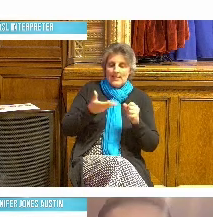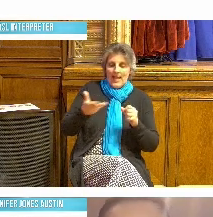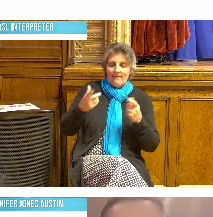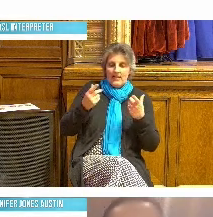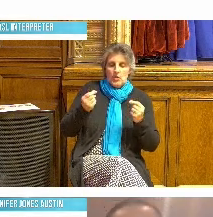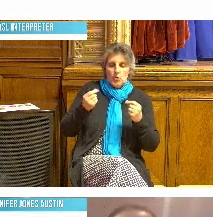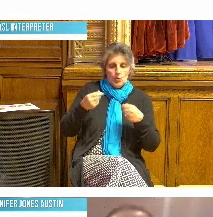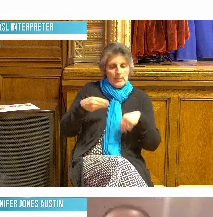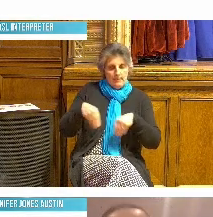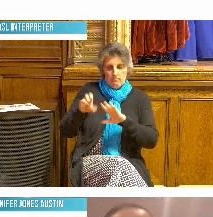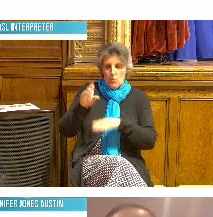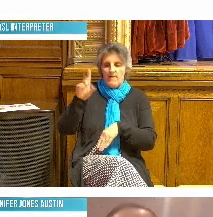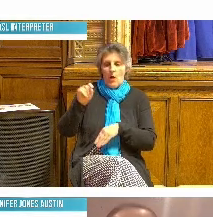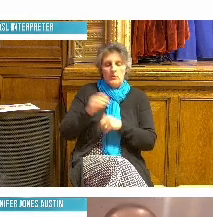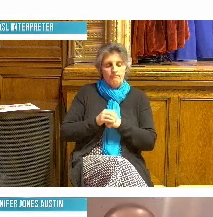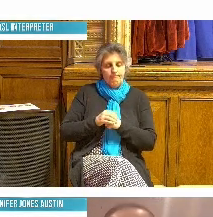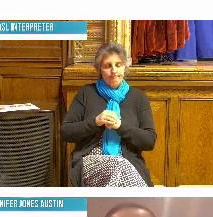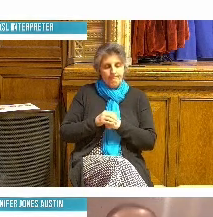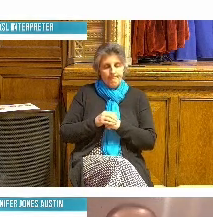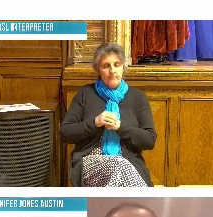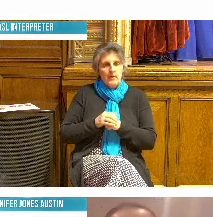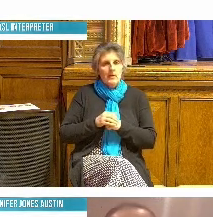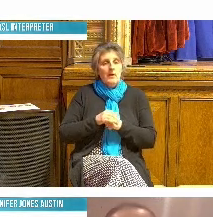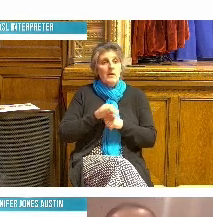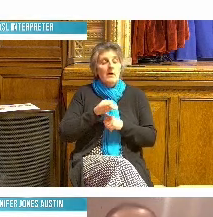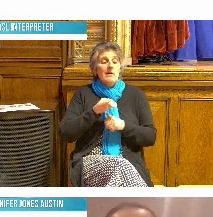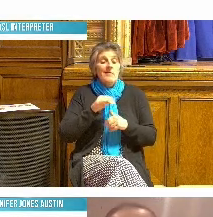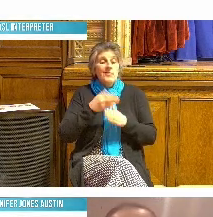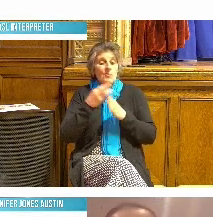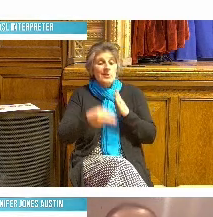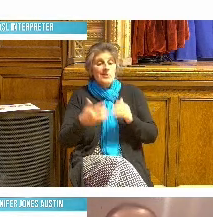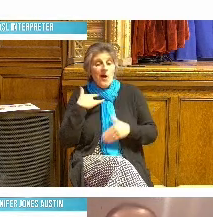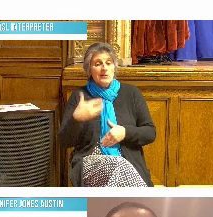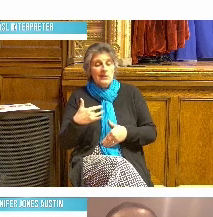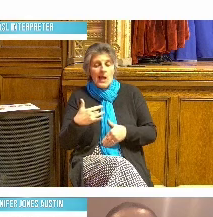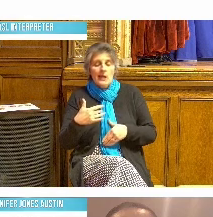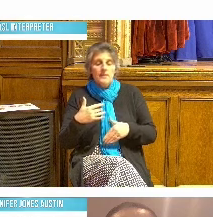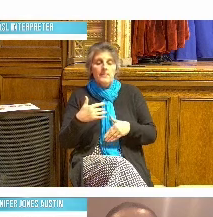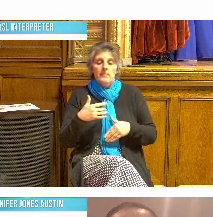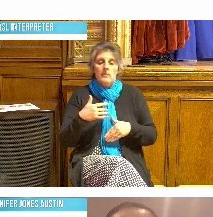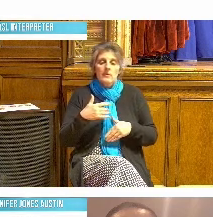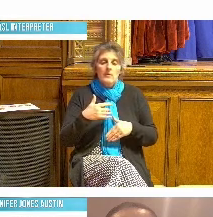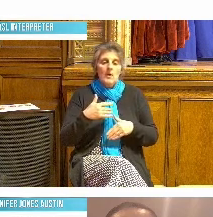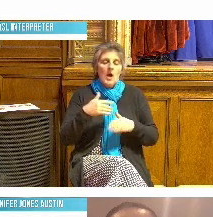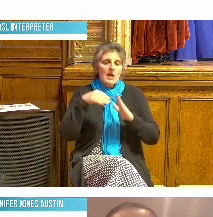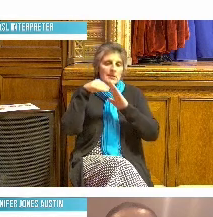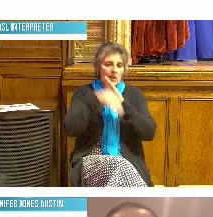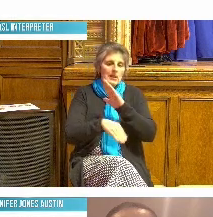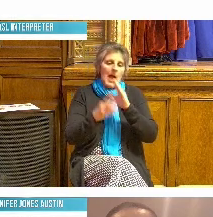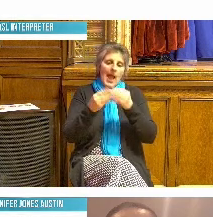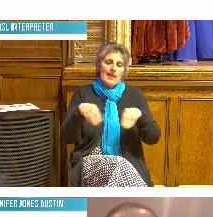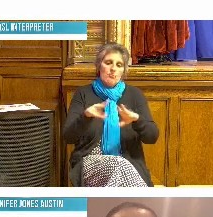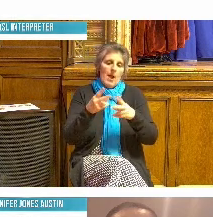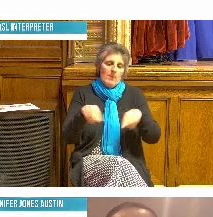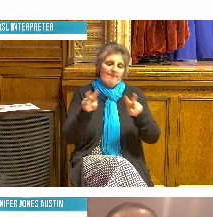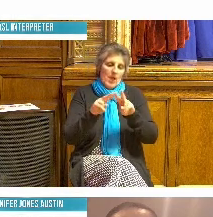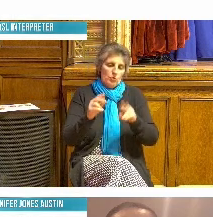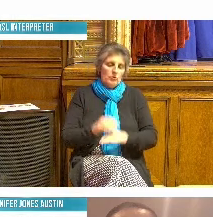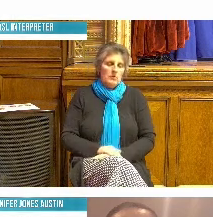to get out, close quote. The inevitable result was, open quote, a sharp decline in property values, close